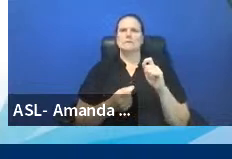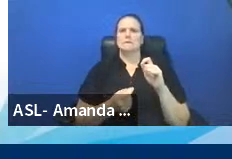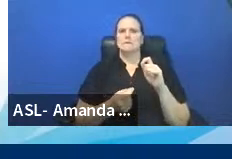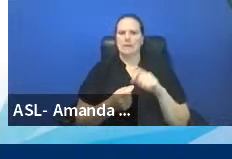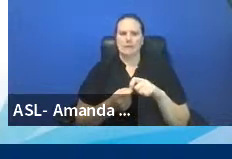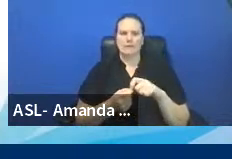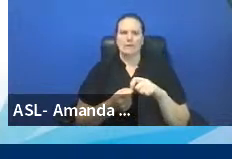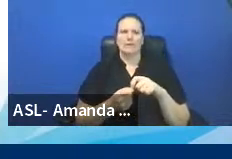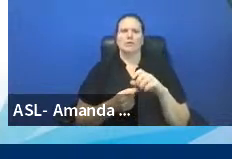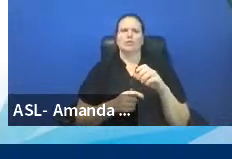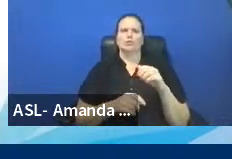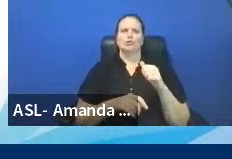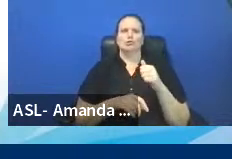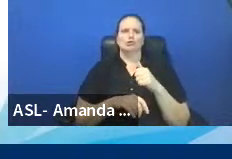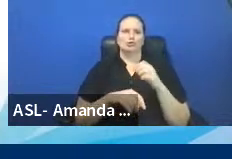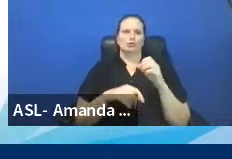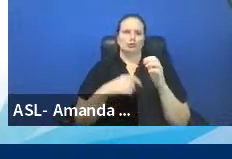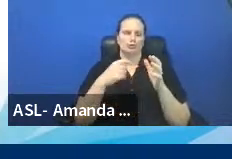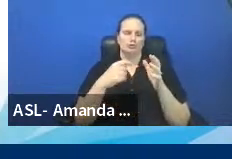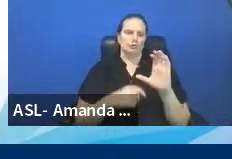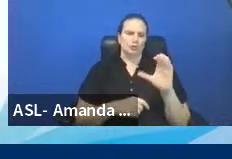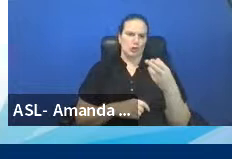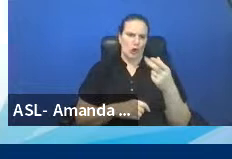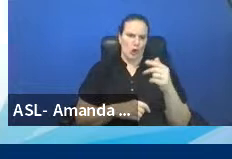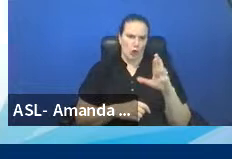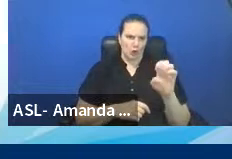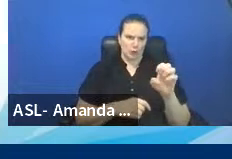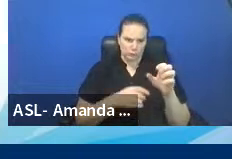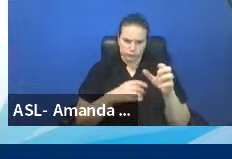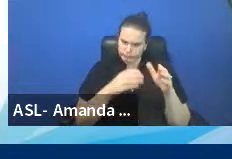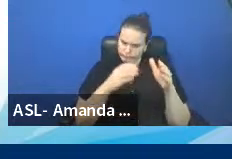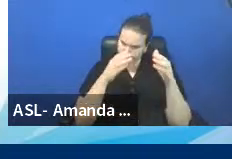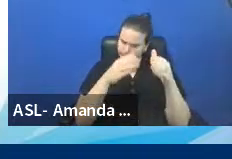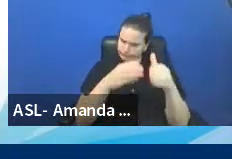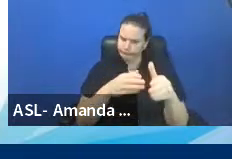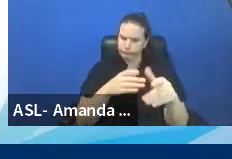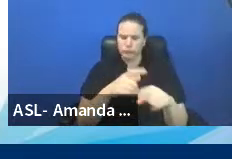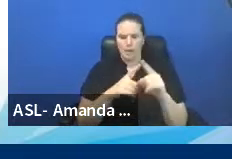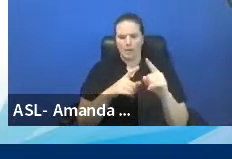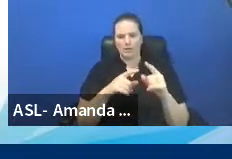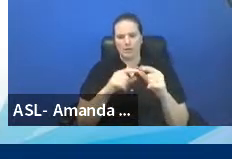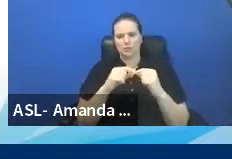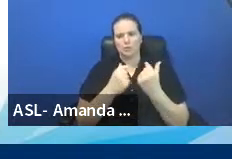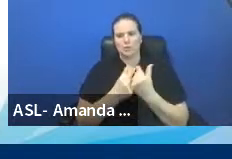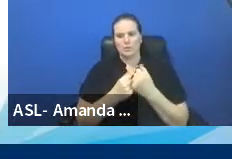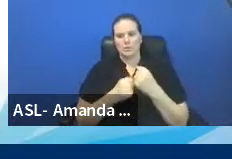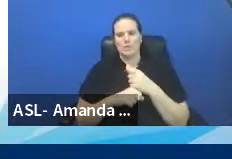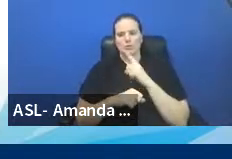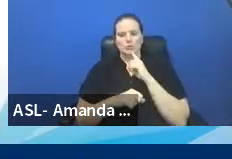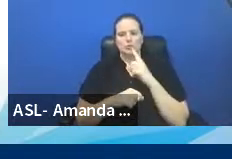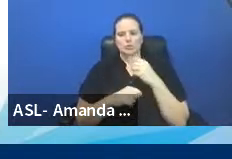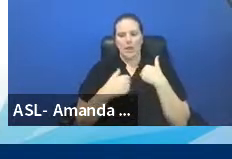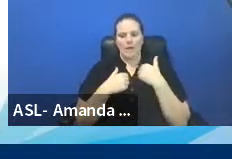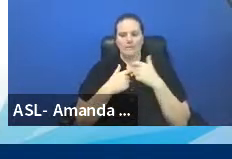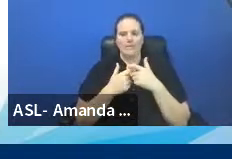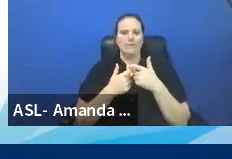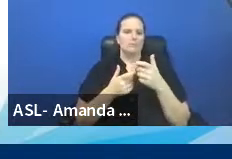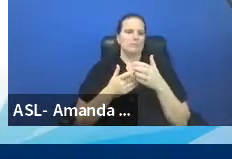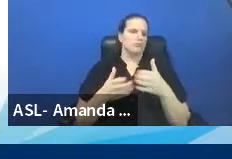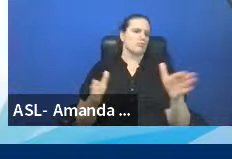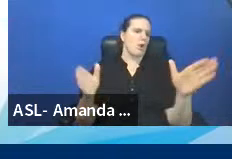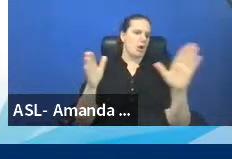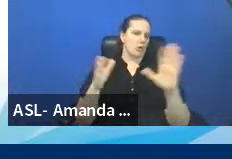charge, but this group will be instrumental in making sure that you are carrying the broader message of